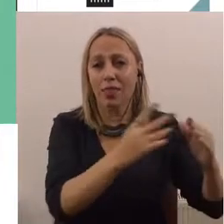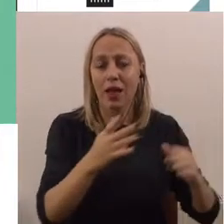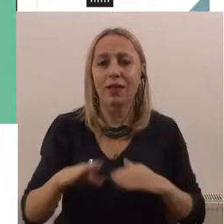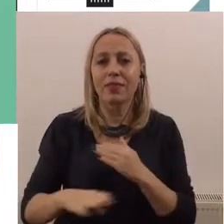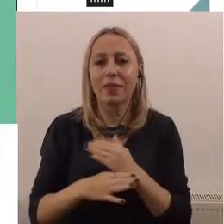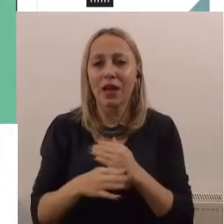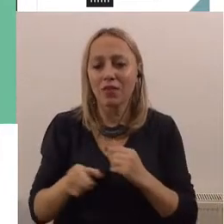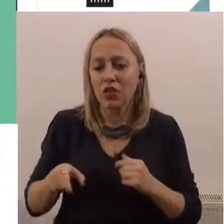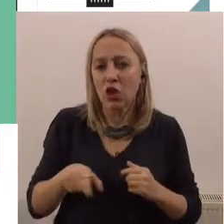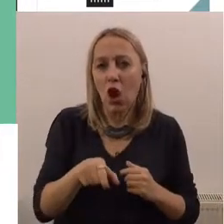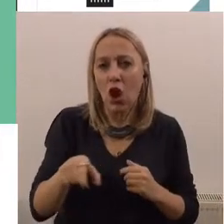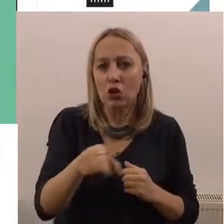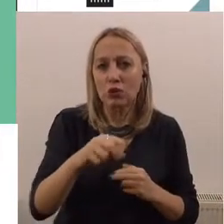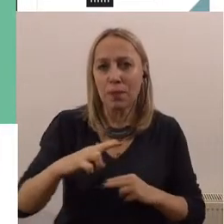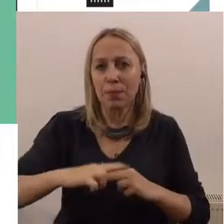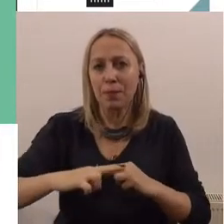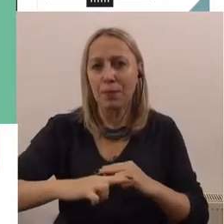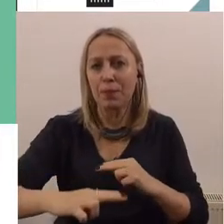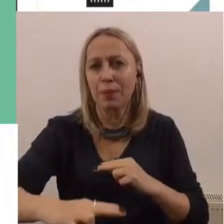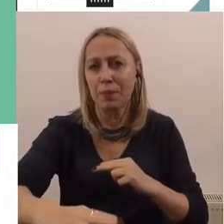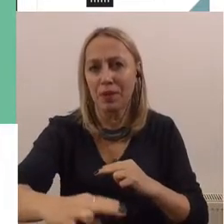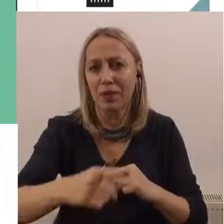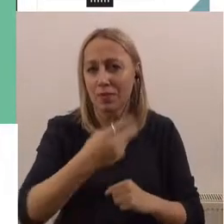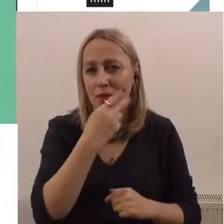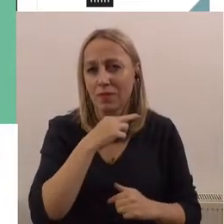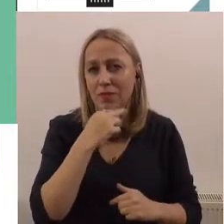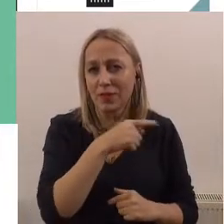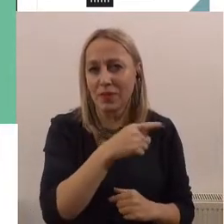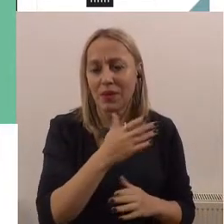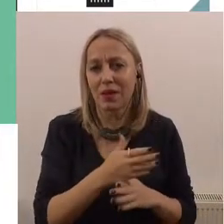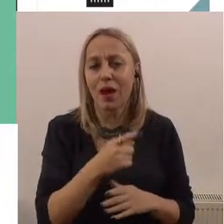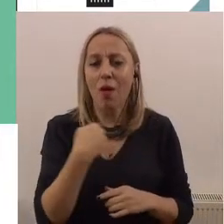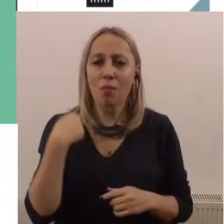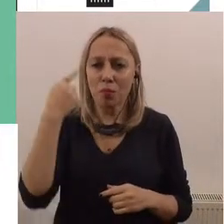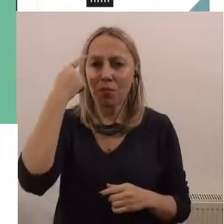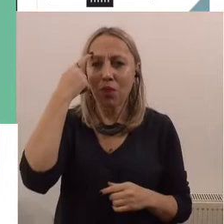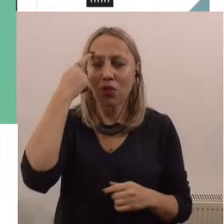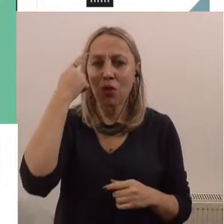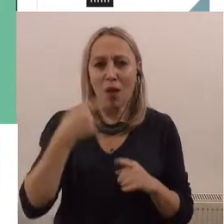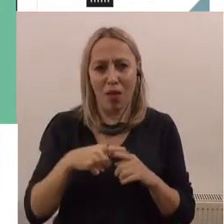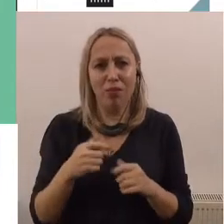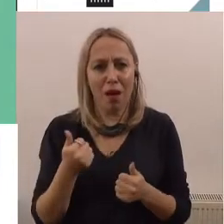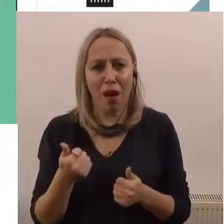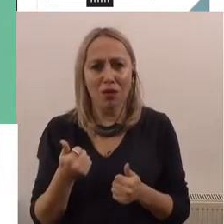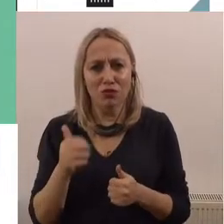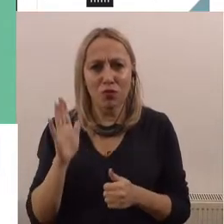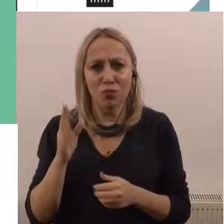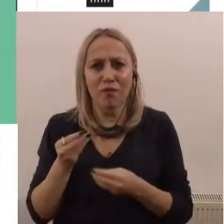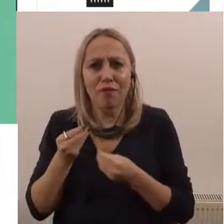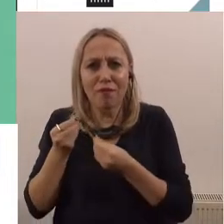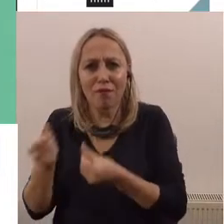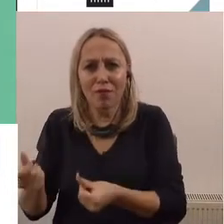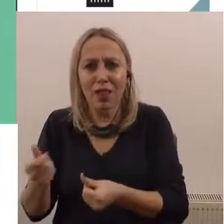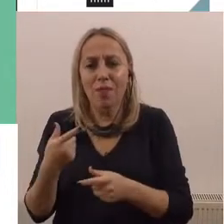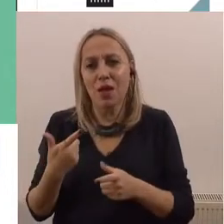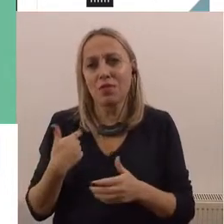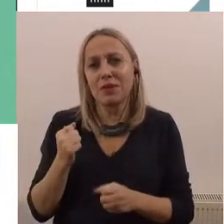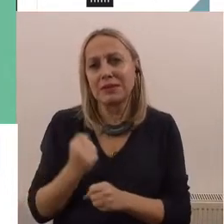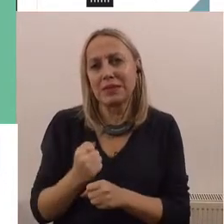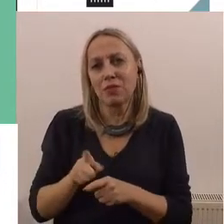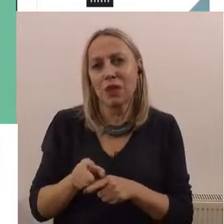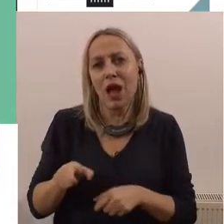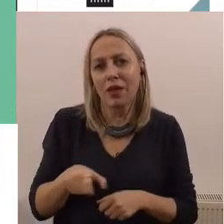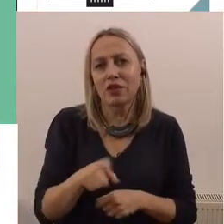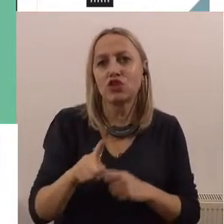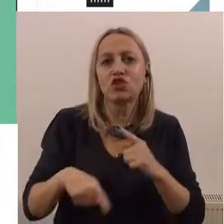check how it could work. Maybe I should mention that the first assumption